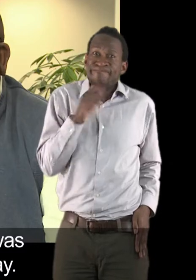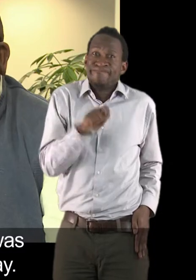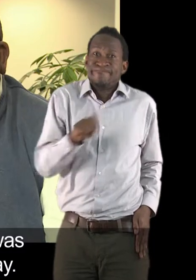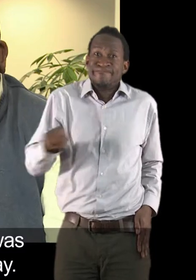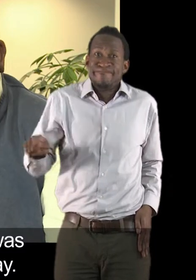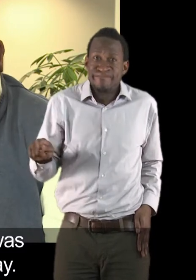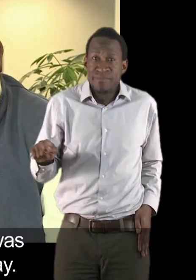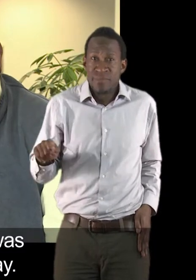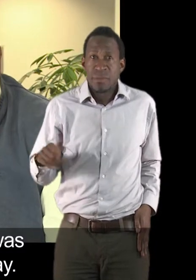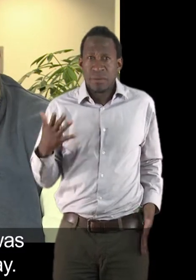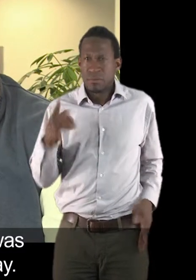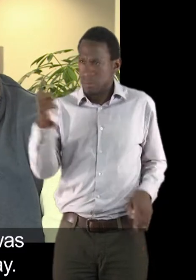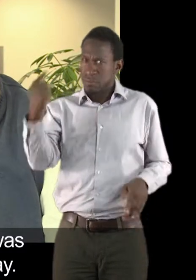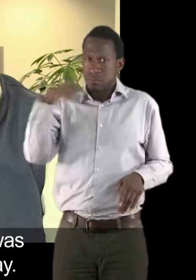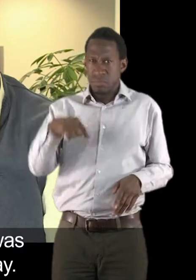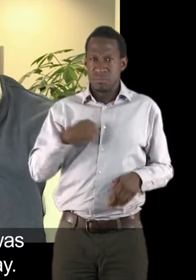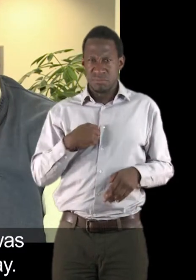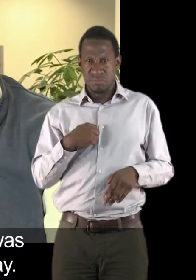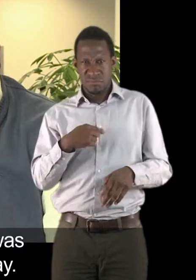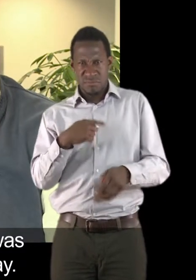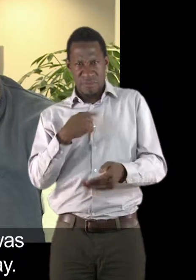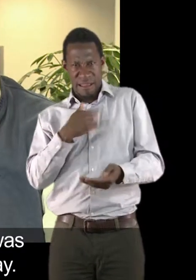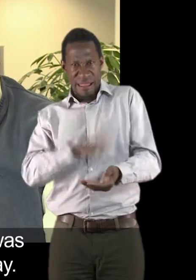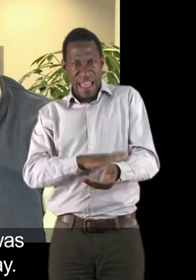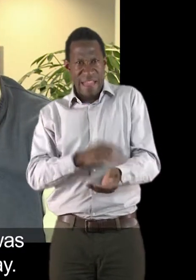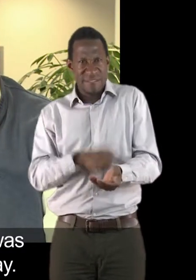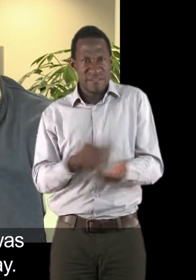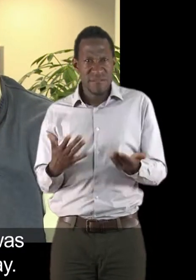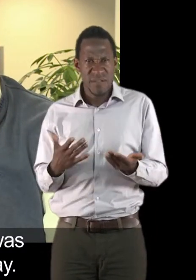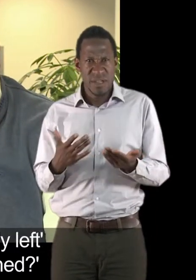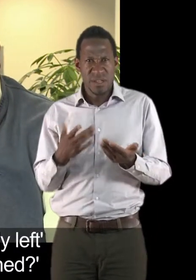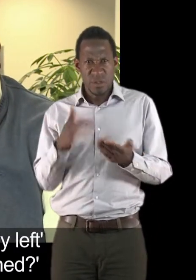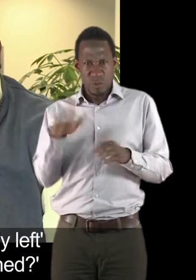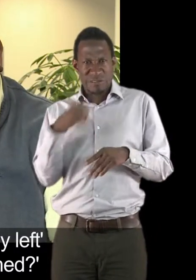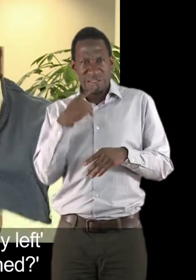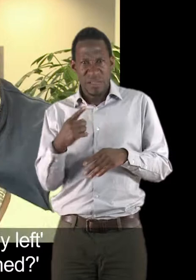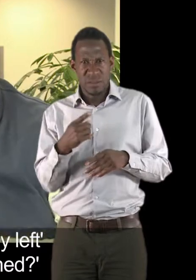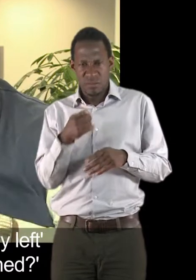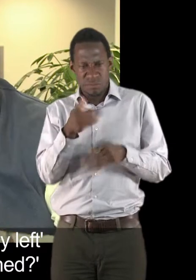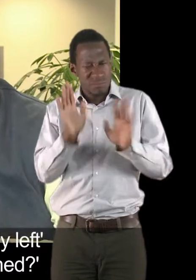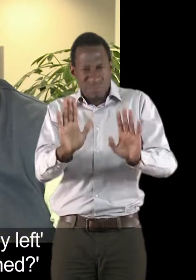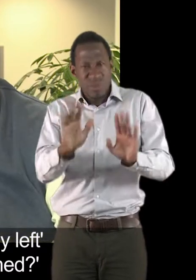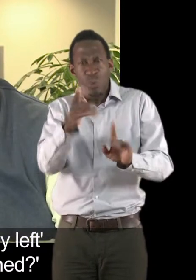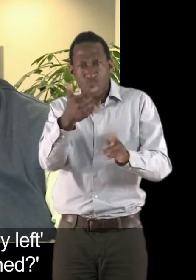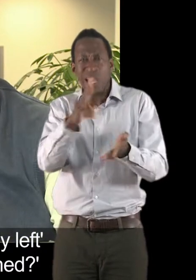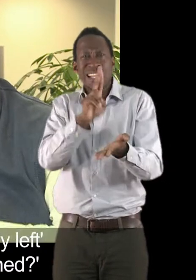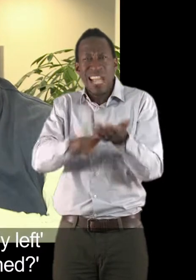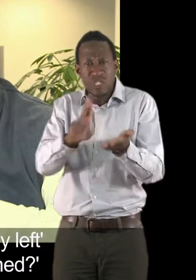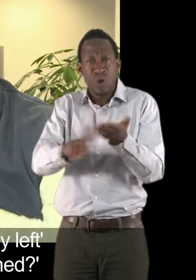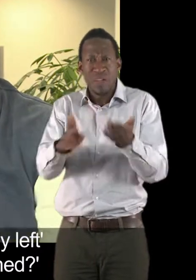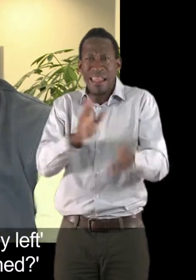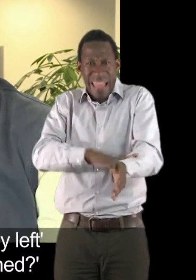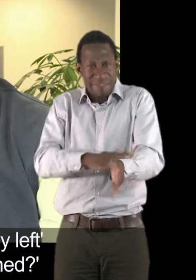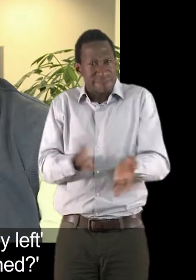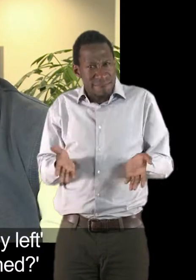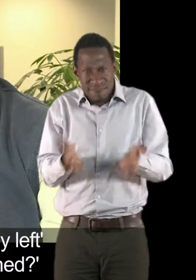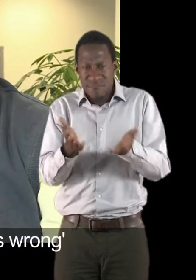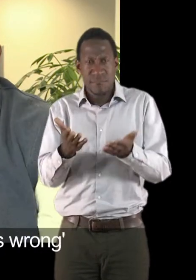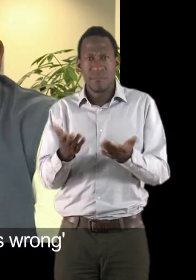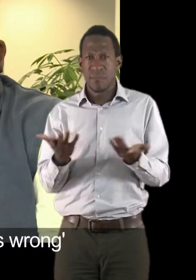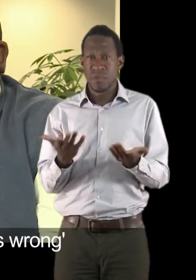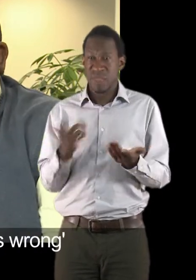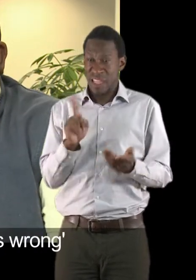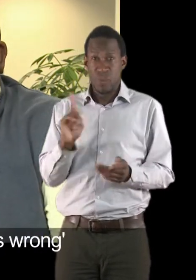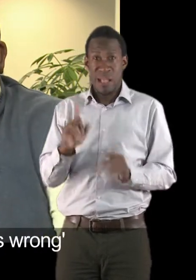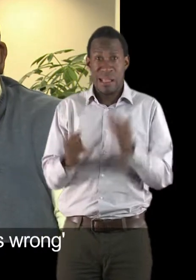I was a lefty, he used to say. He says, you're naturally left. He said, what's happened?